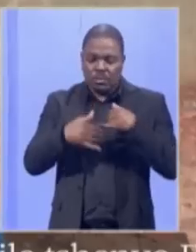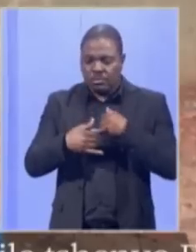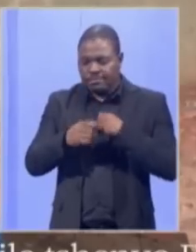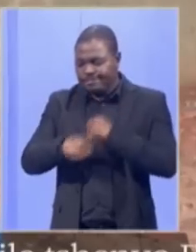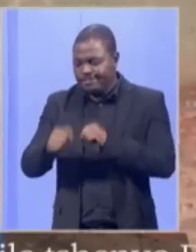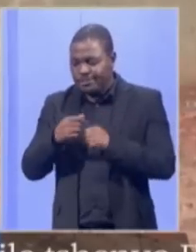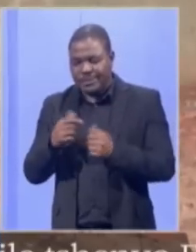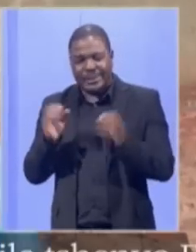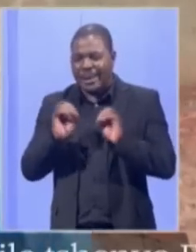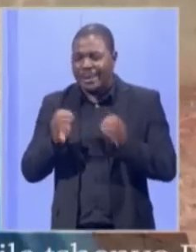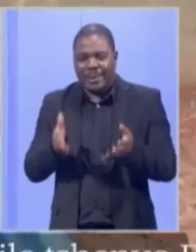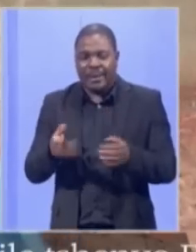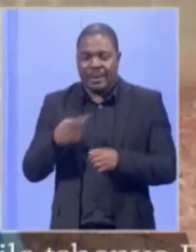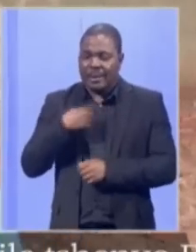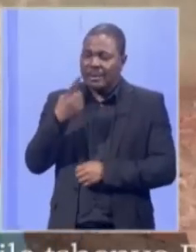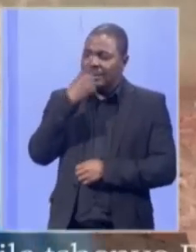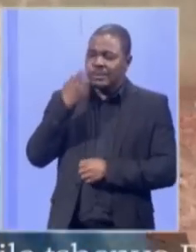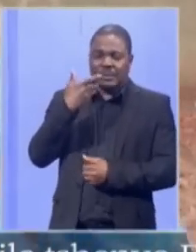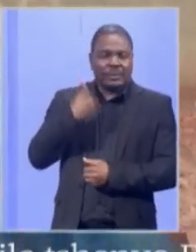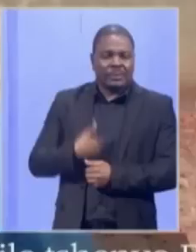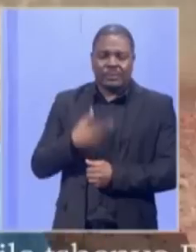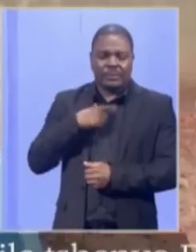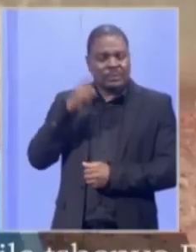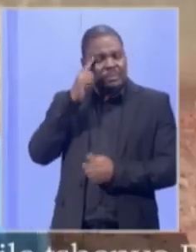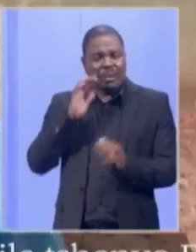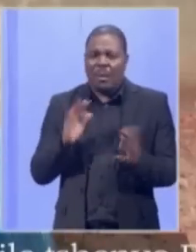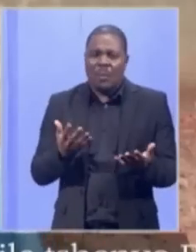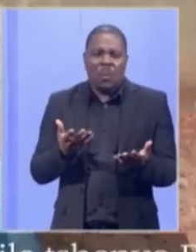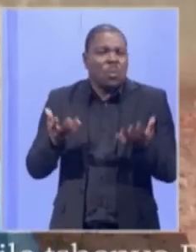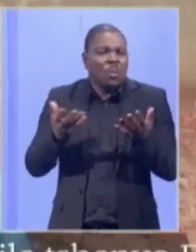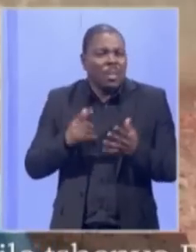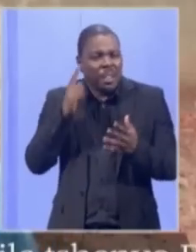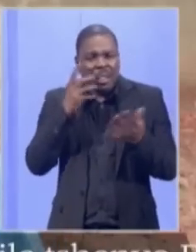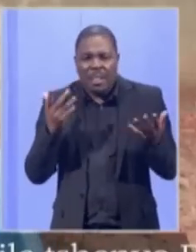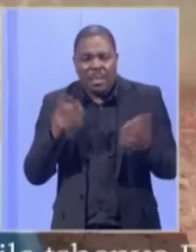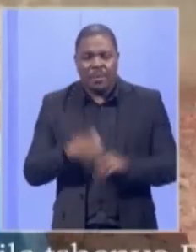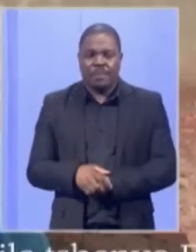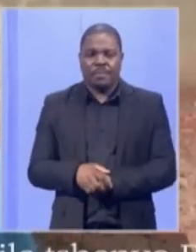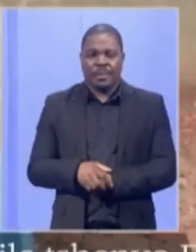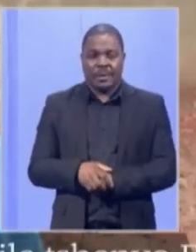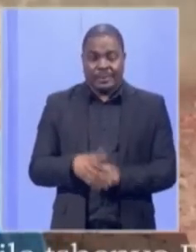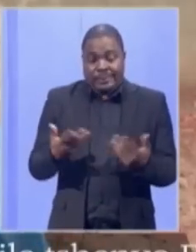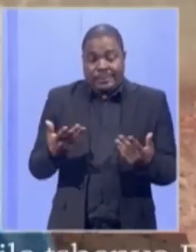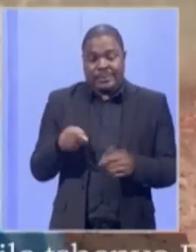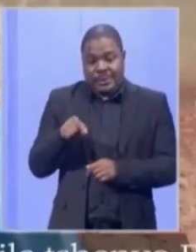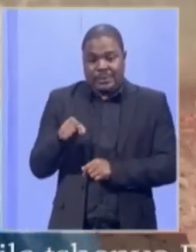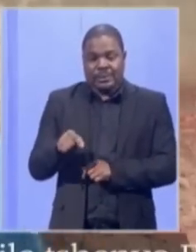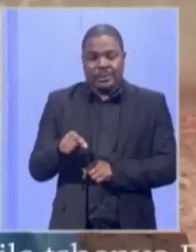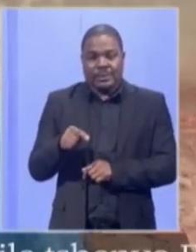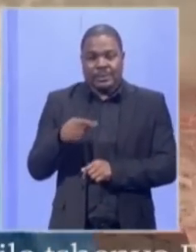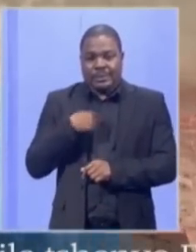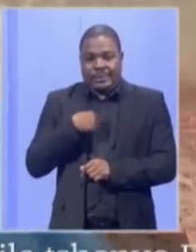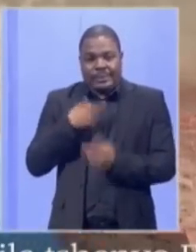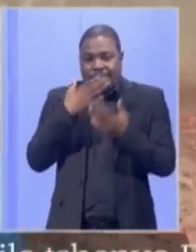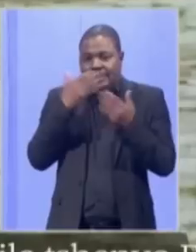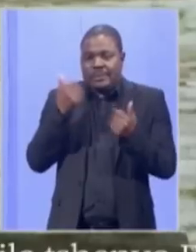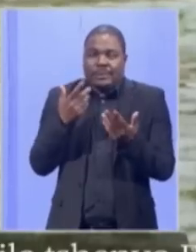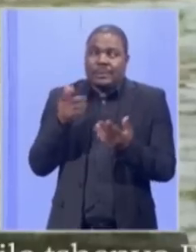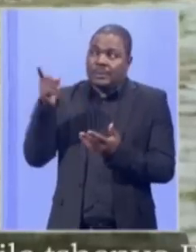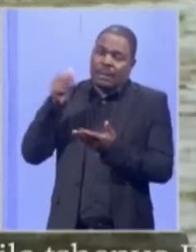gona go ya ipotsa gona go bala jwang kae tsona fela ntse di bona a jetse bana go